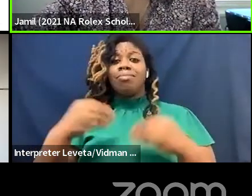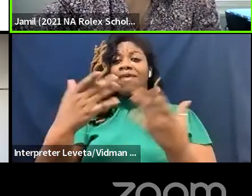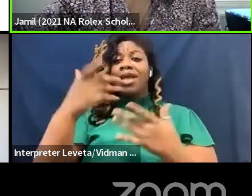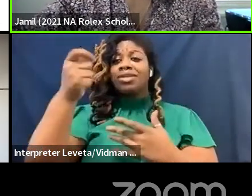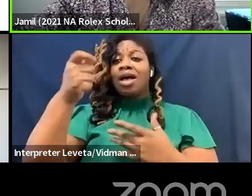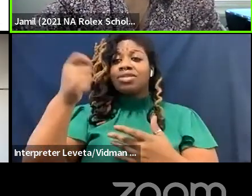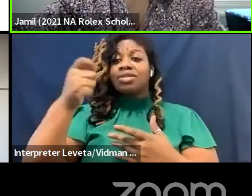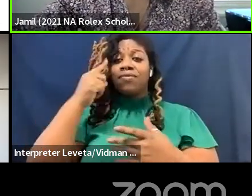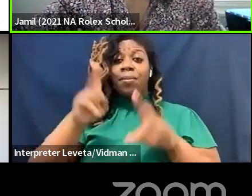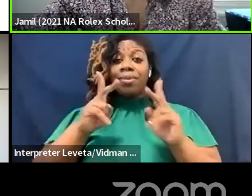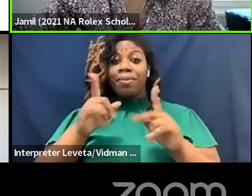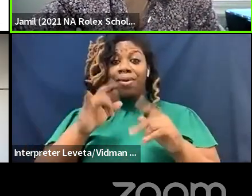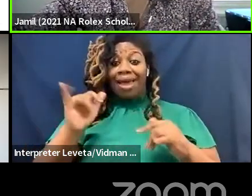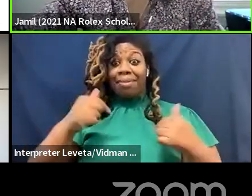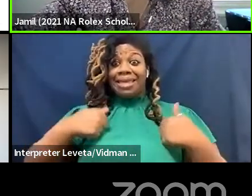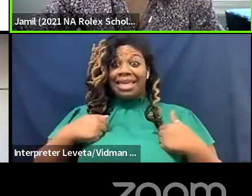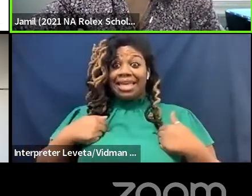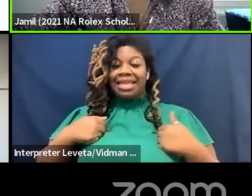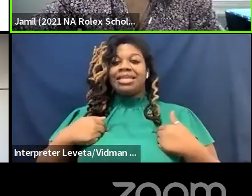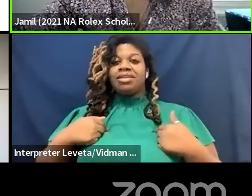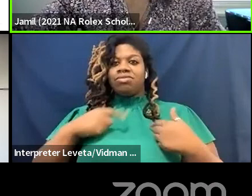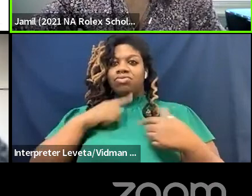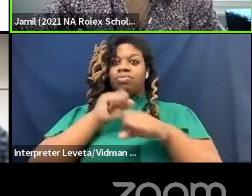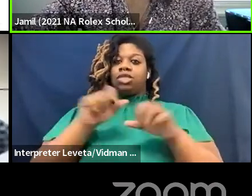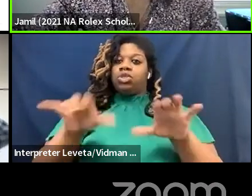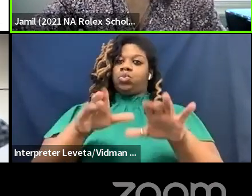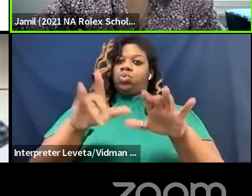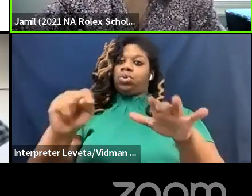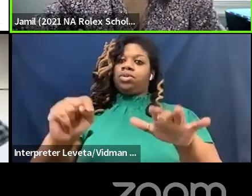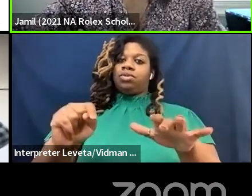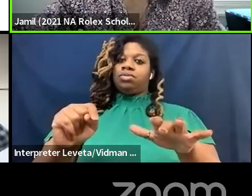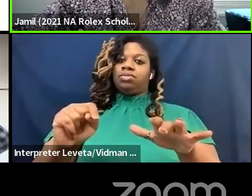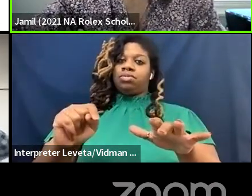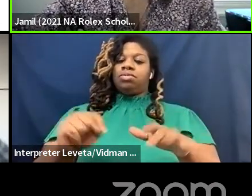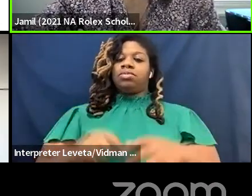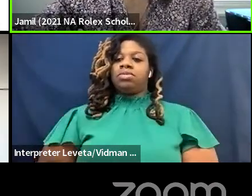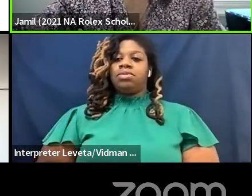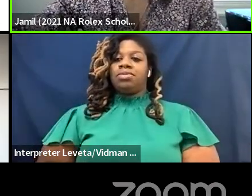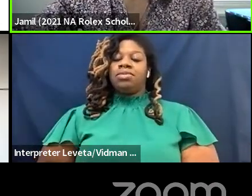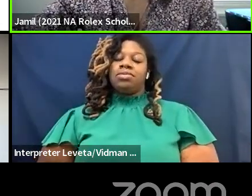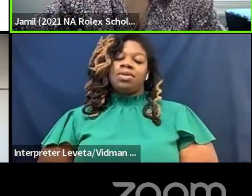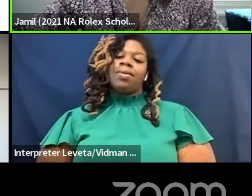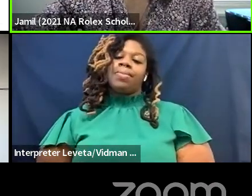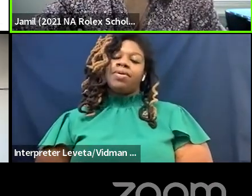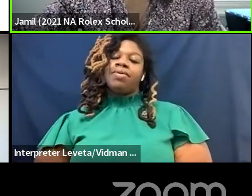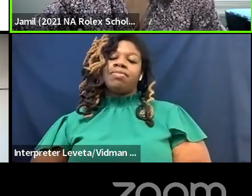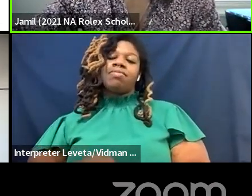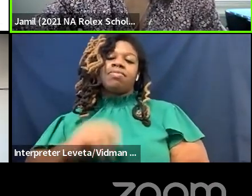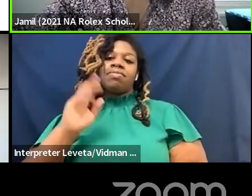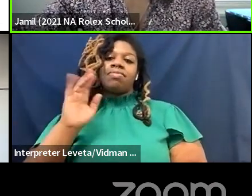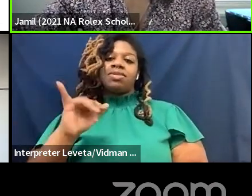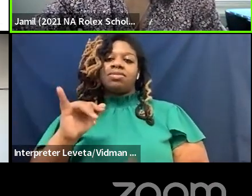the biggest things that Black and brown people will have to face.